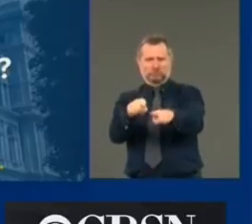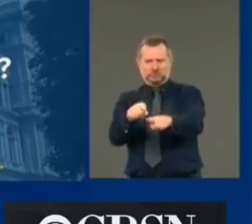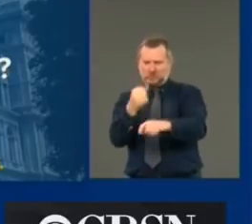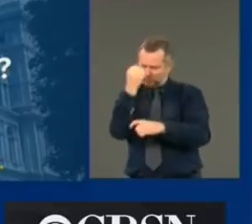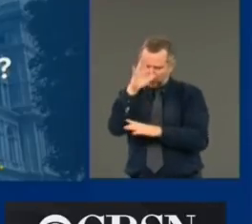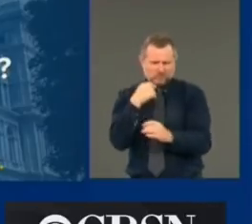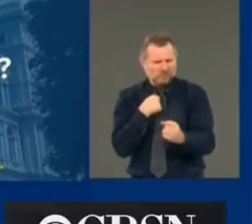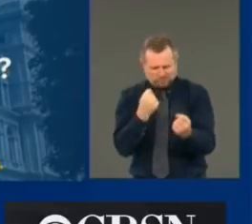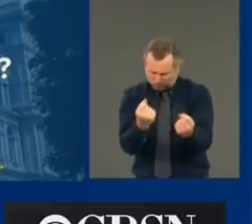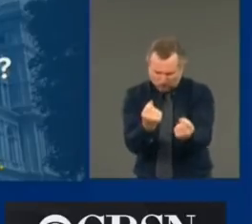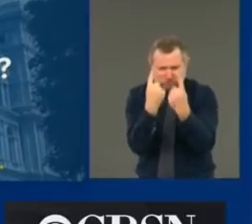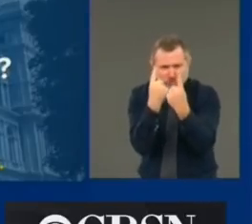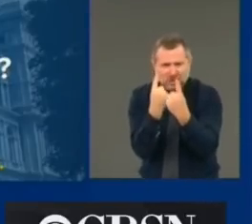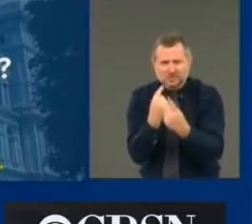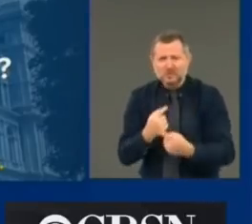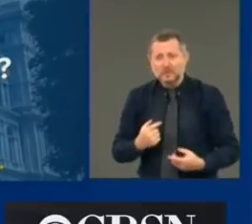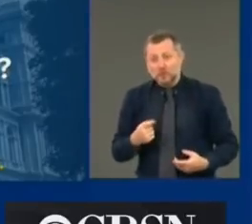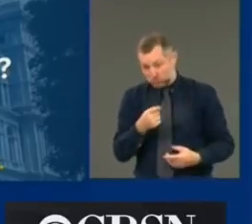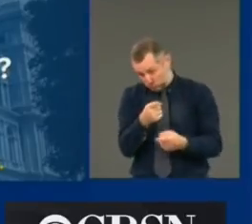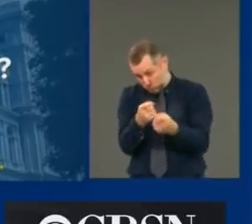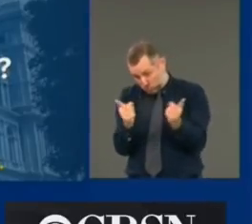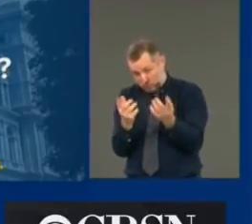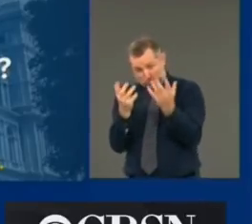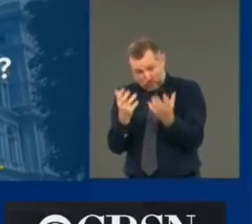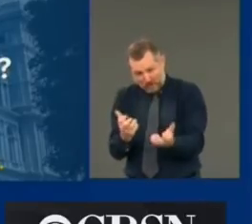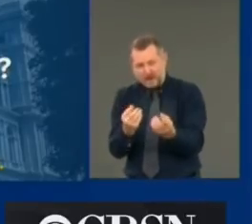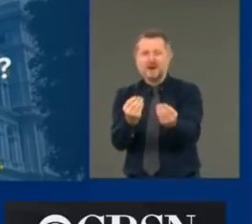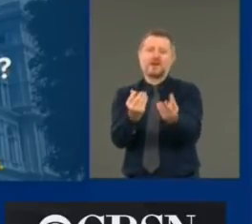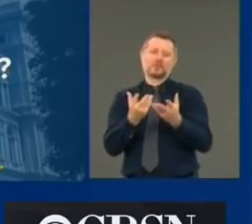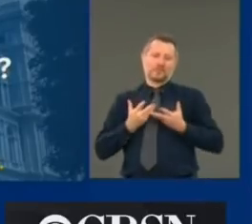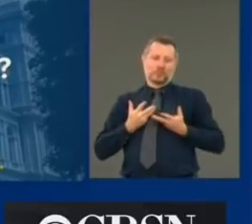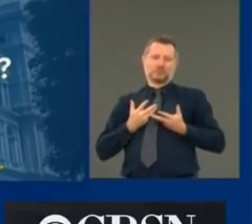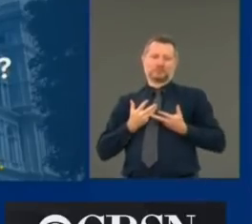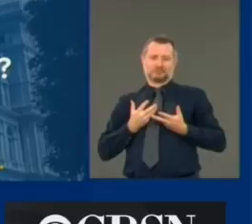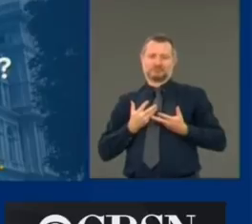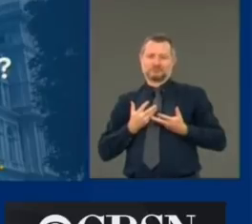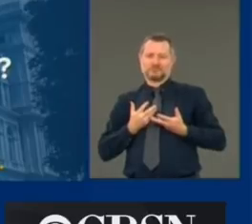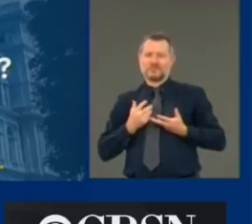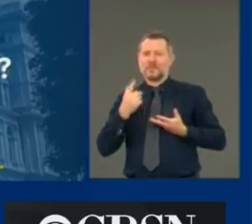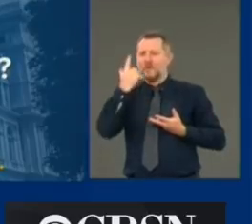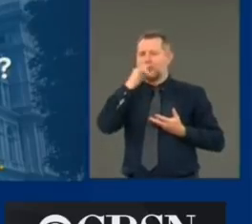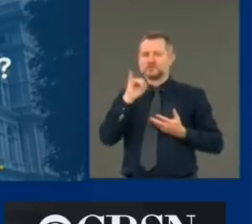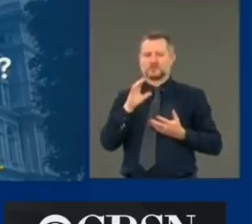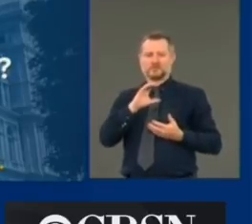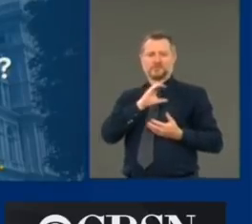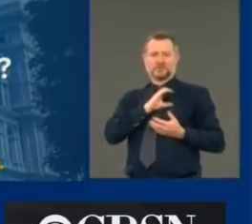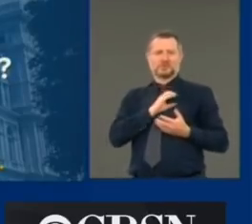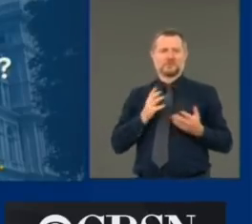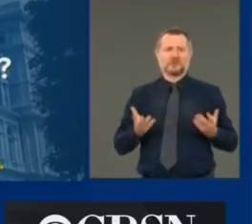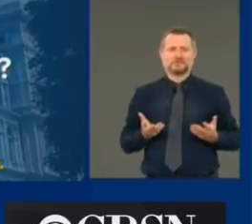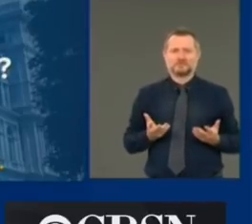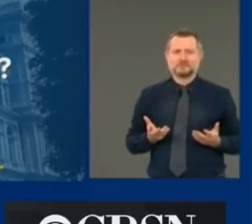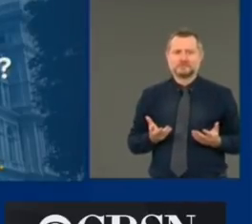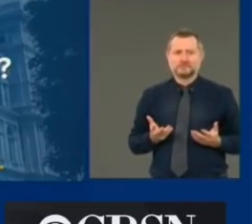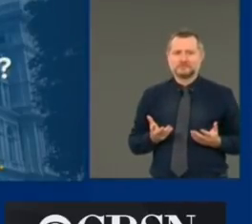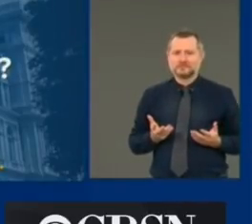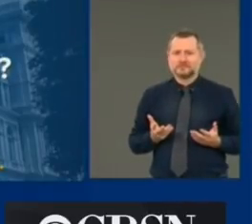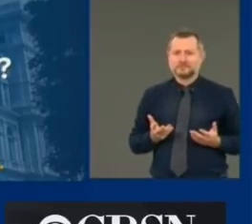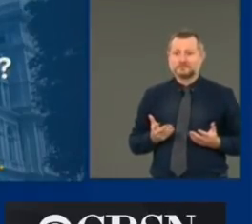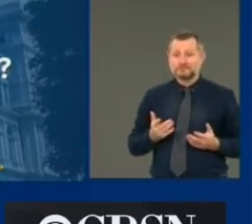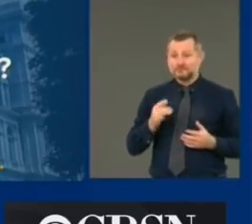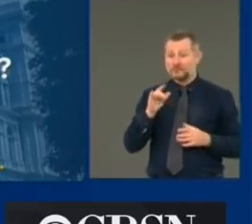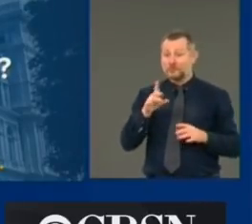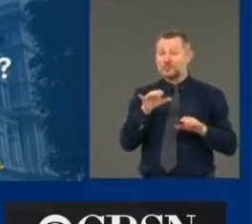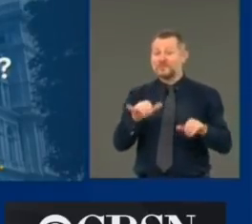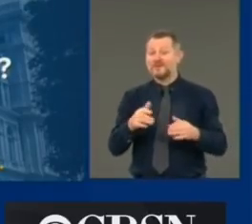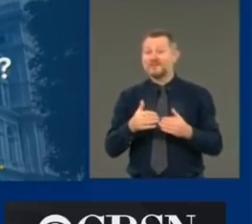Now, tell us what the police force should look like. And let's do that over the next 9